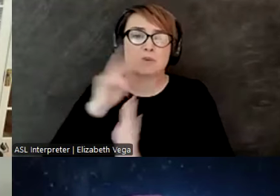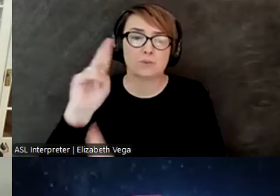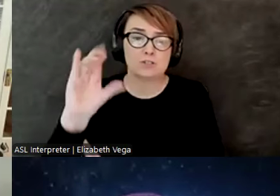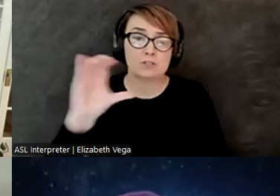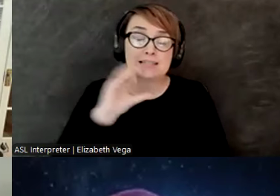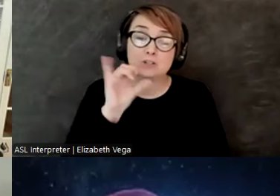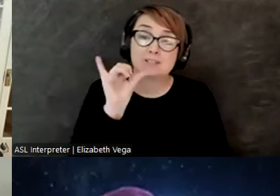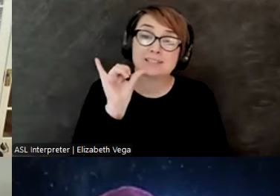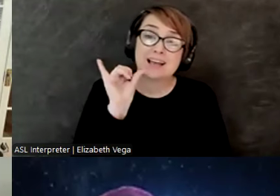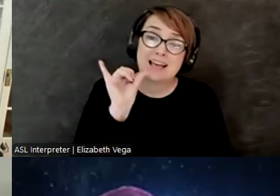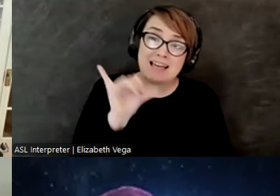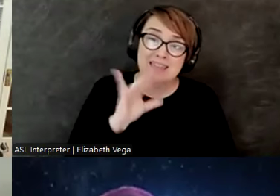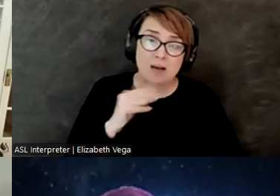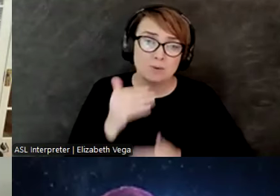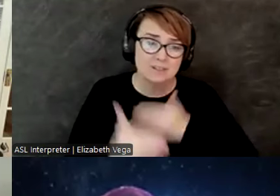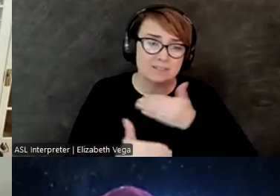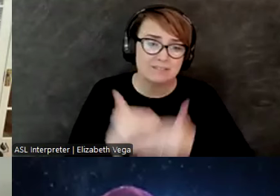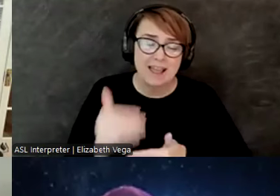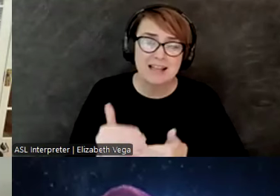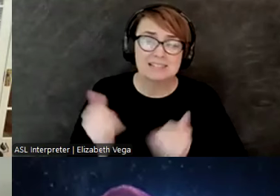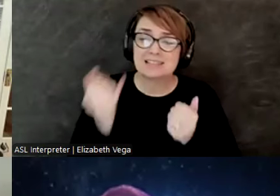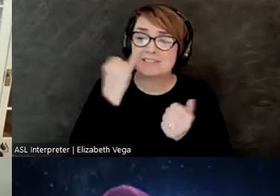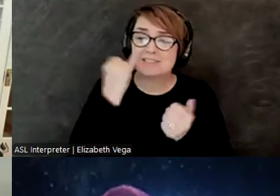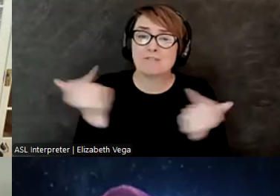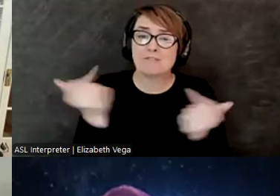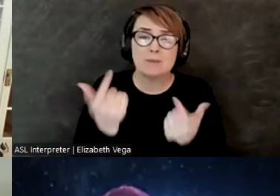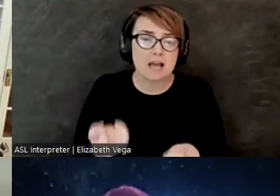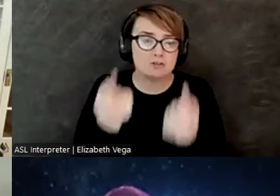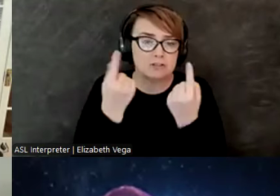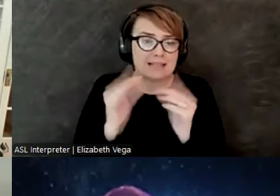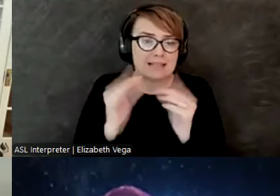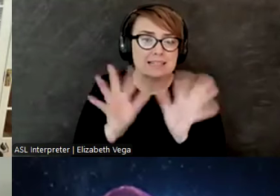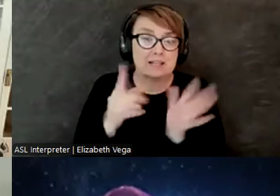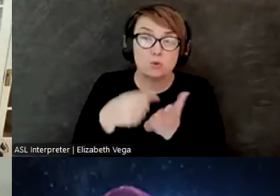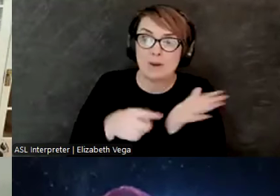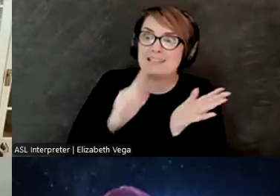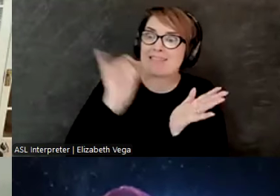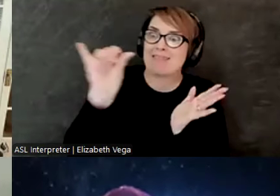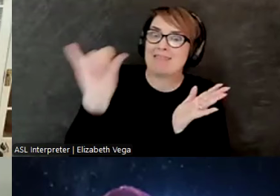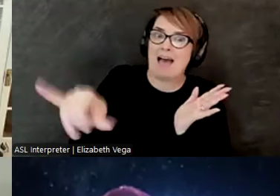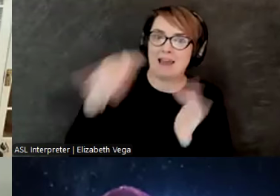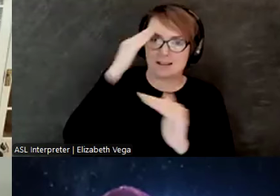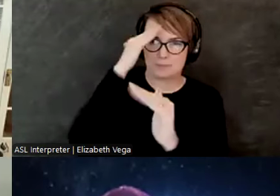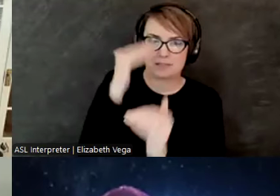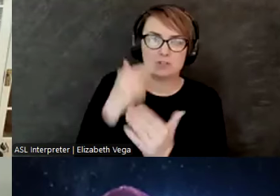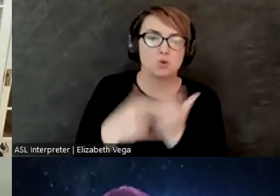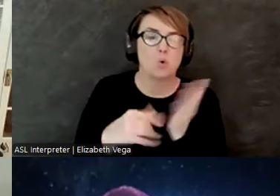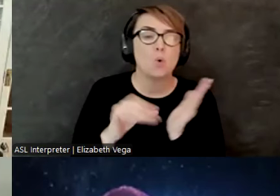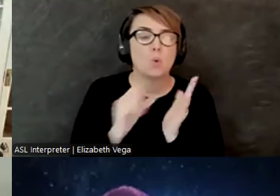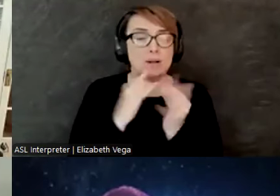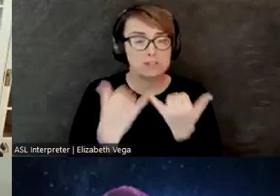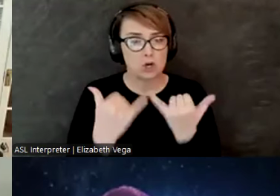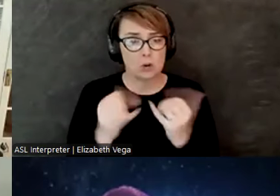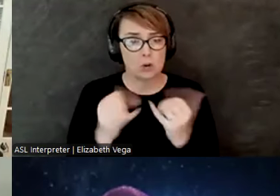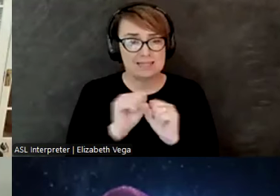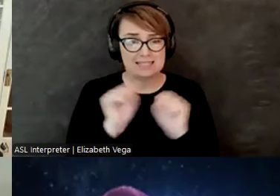having a common understanding of what that is and what everybody, what the current system is at a minimum